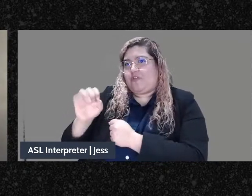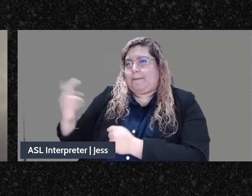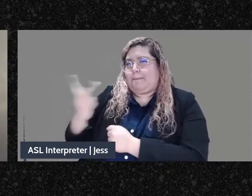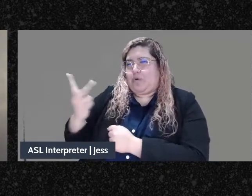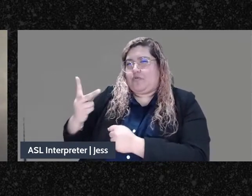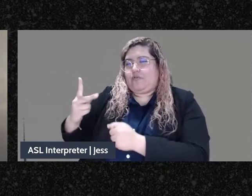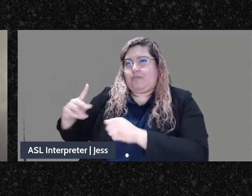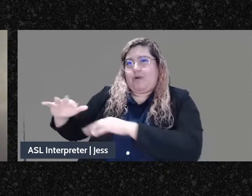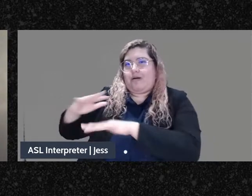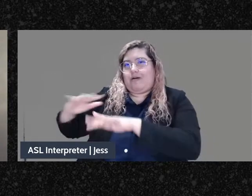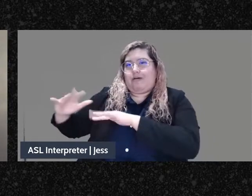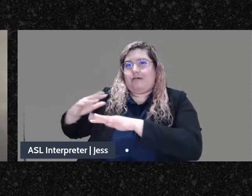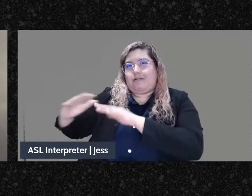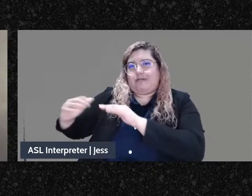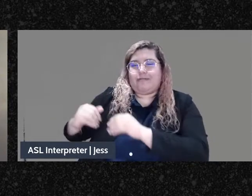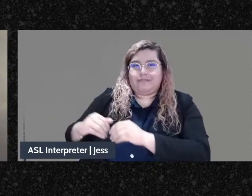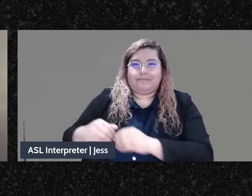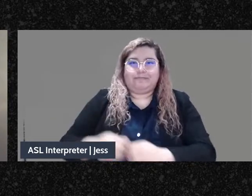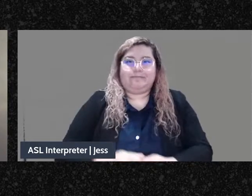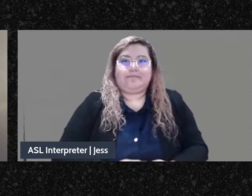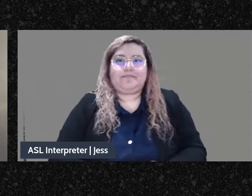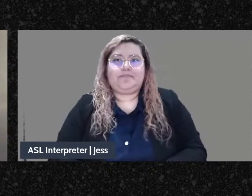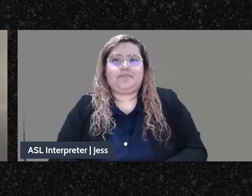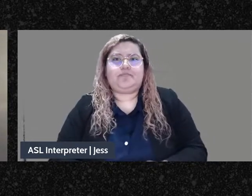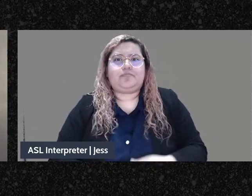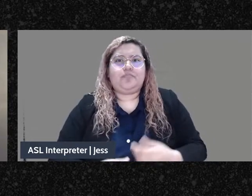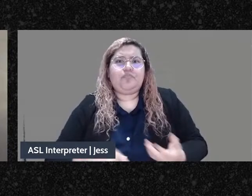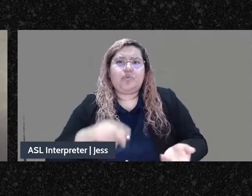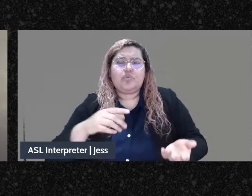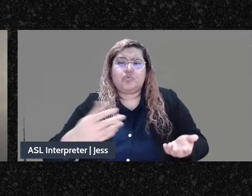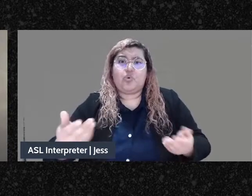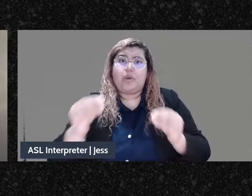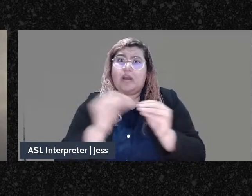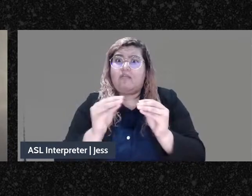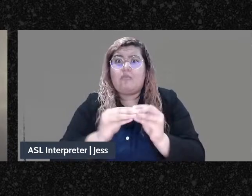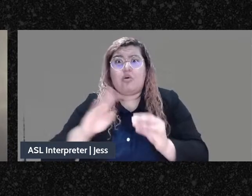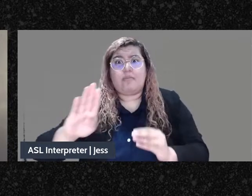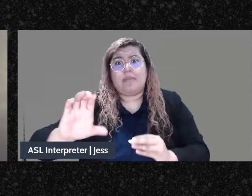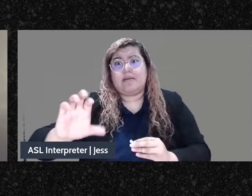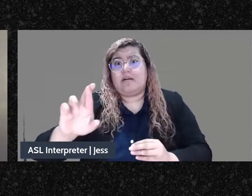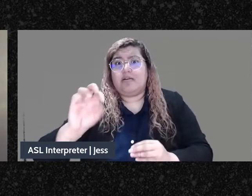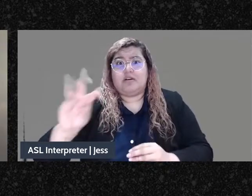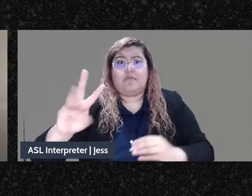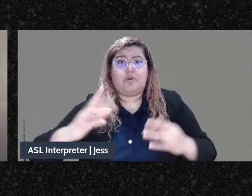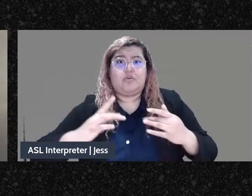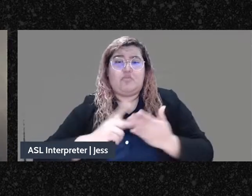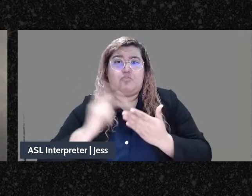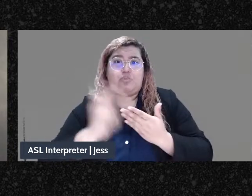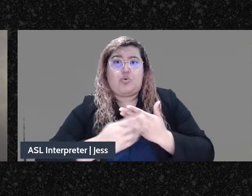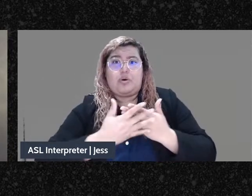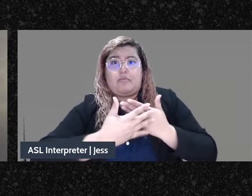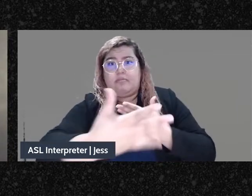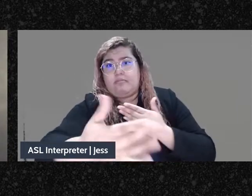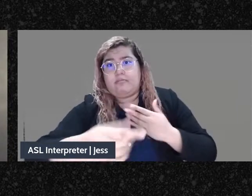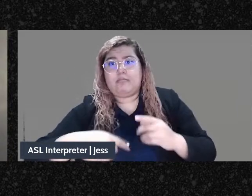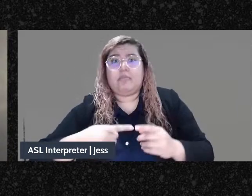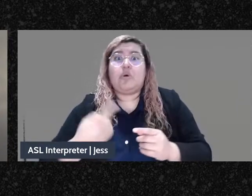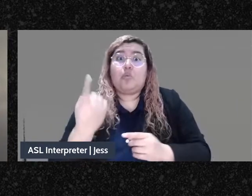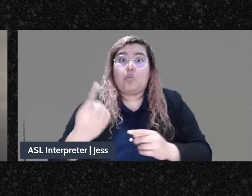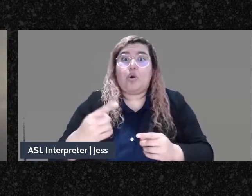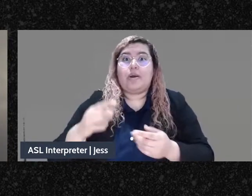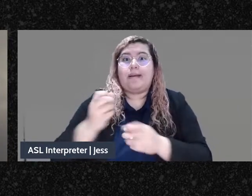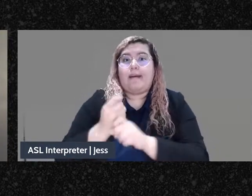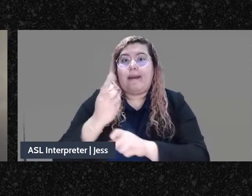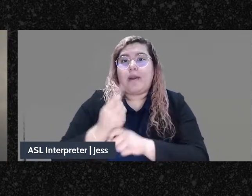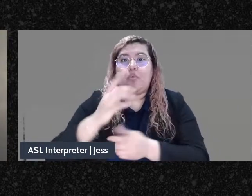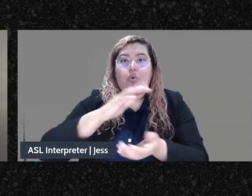I hope you will check out some of the incredible BCRW programming lined up for the next few months, including the annual Scholar and Feminist Conference that is